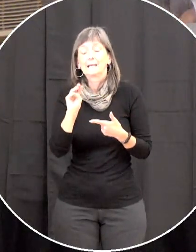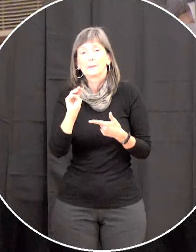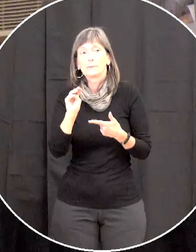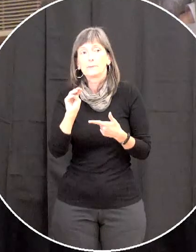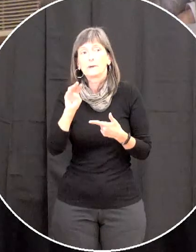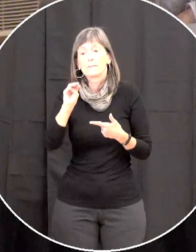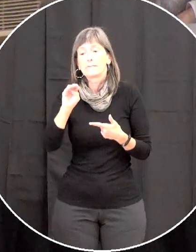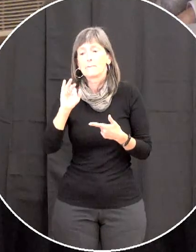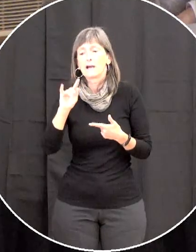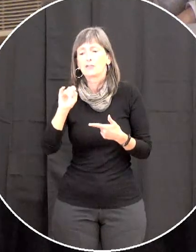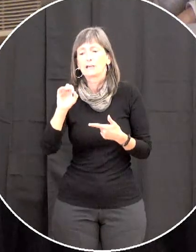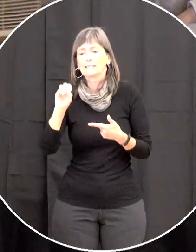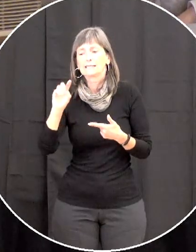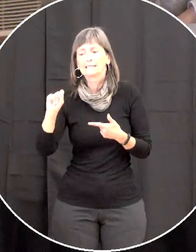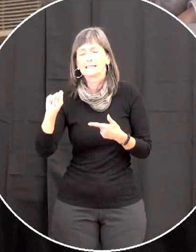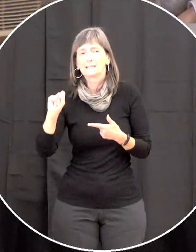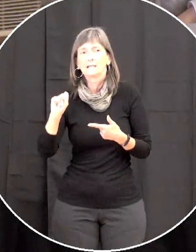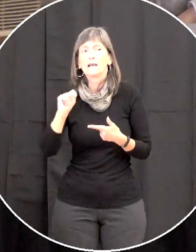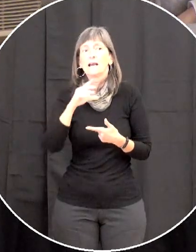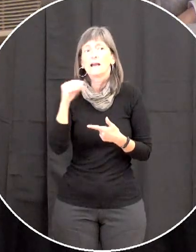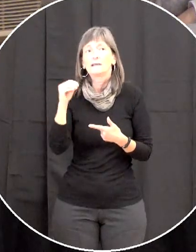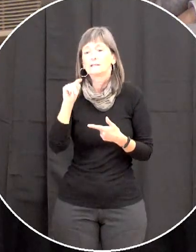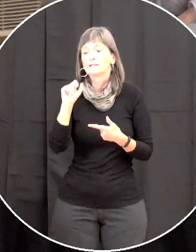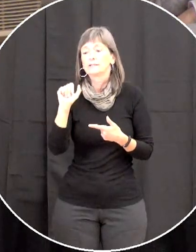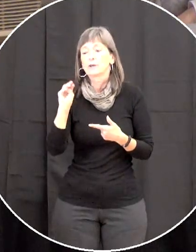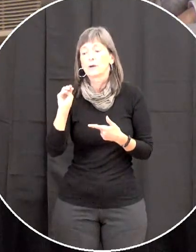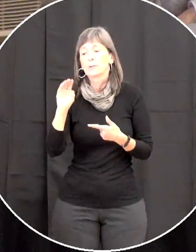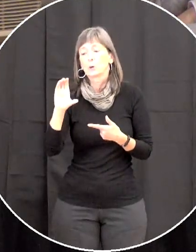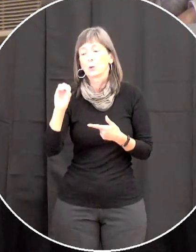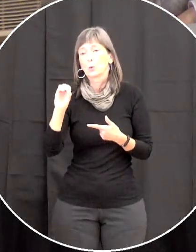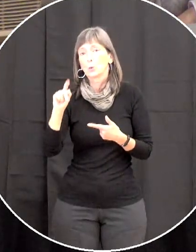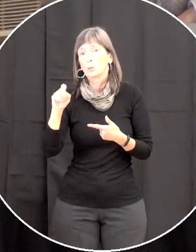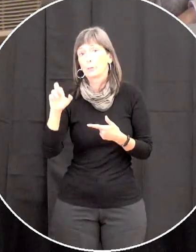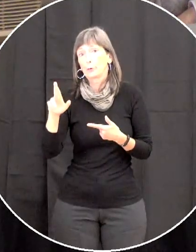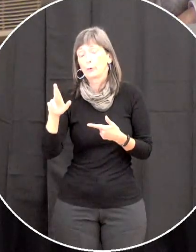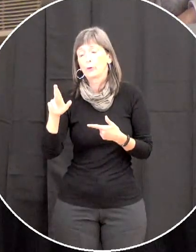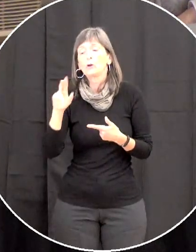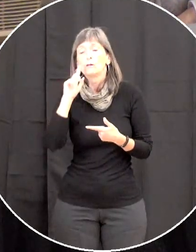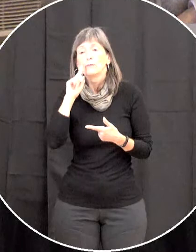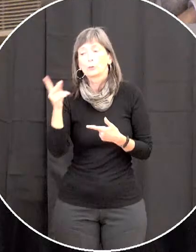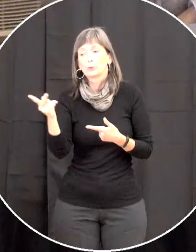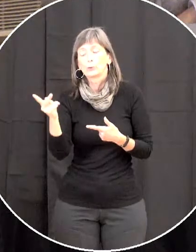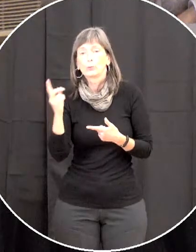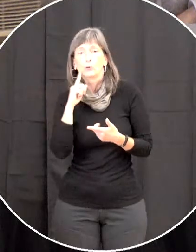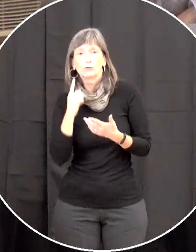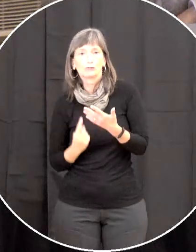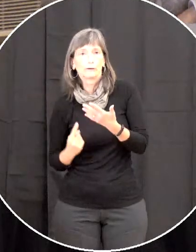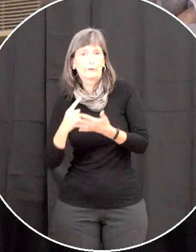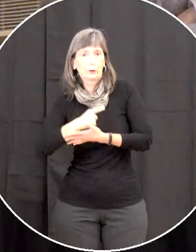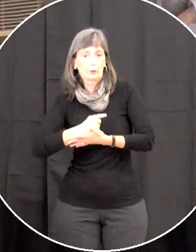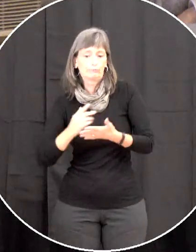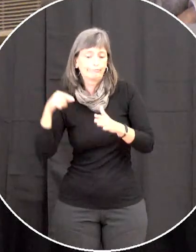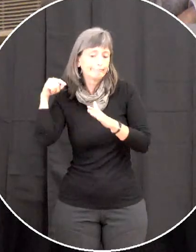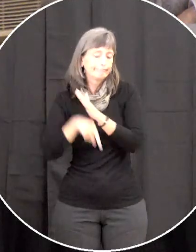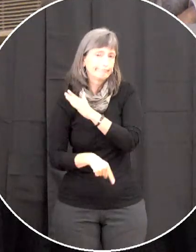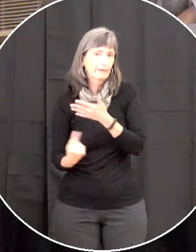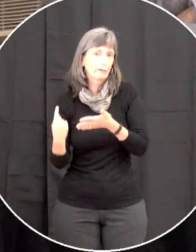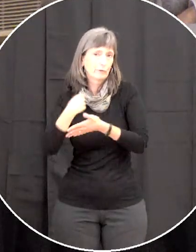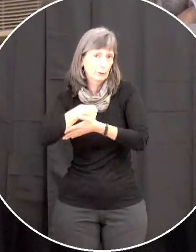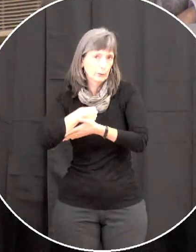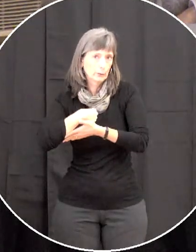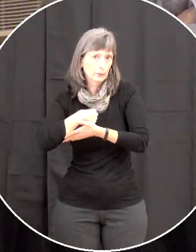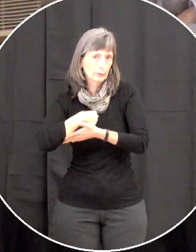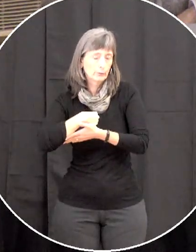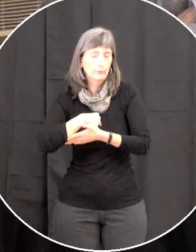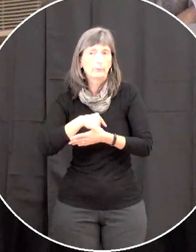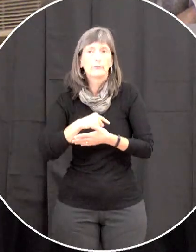Tom Cooper to do an extensive strategic review of the School Milk Foundation